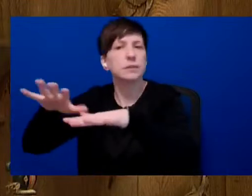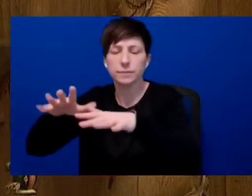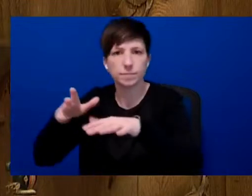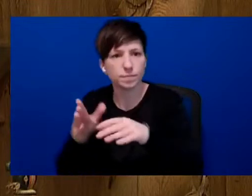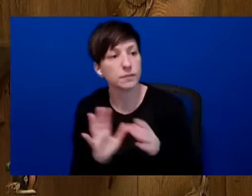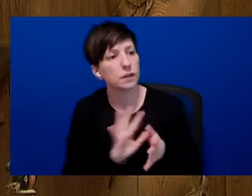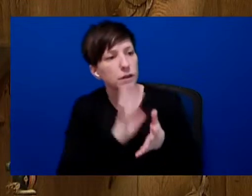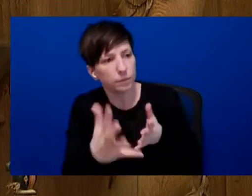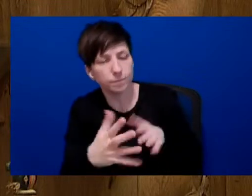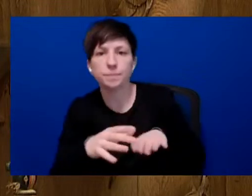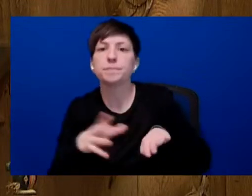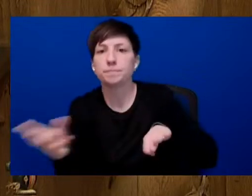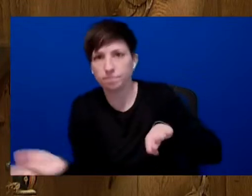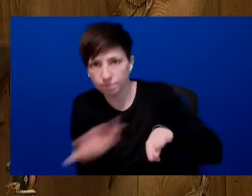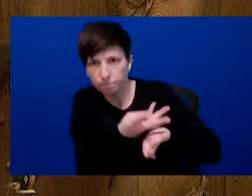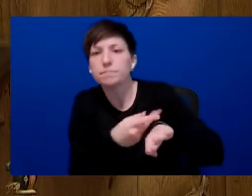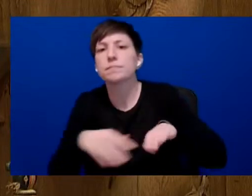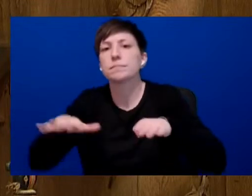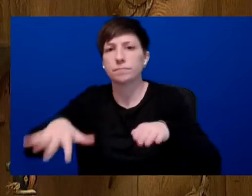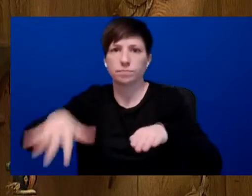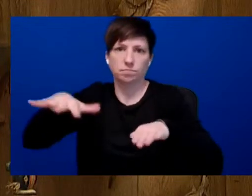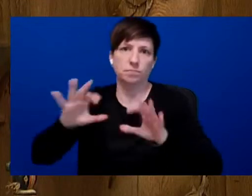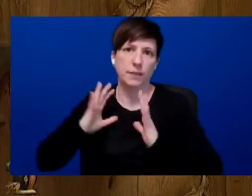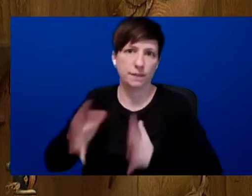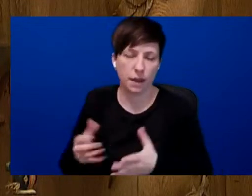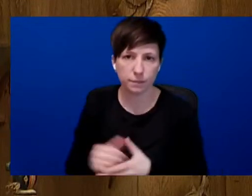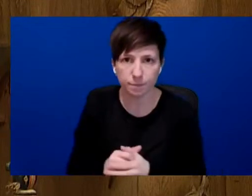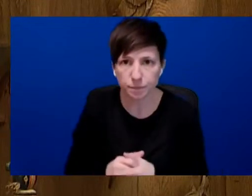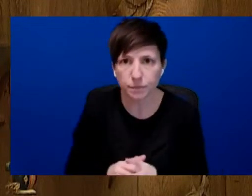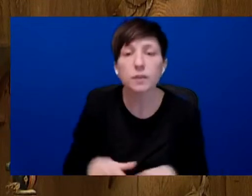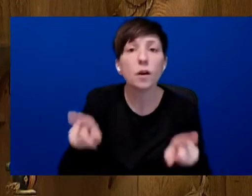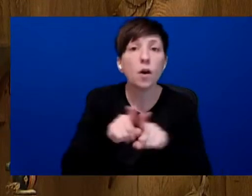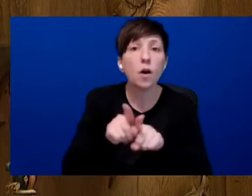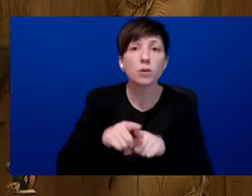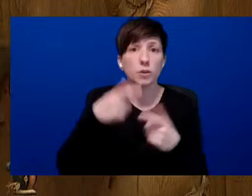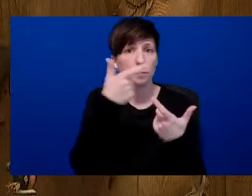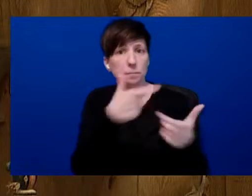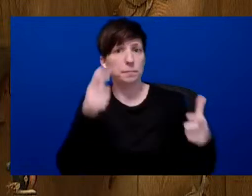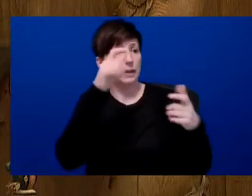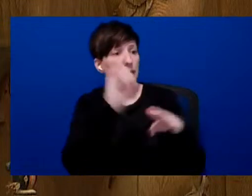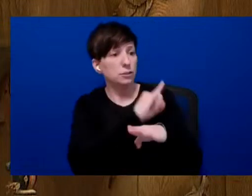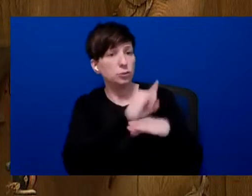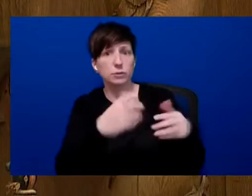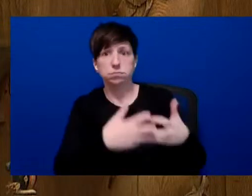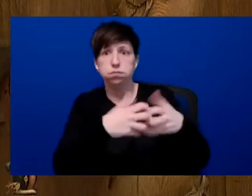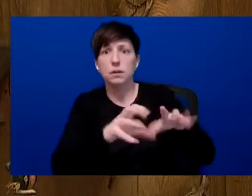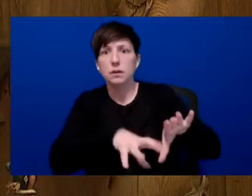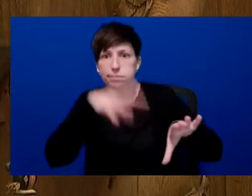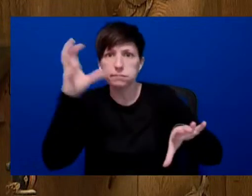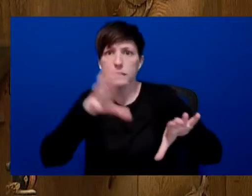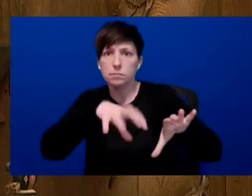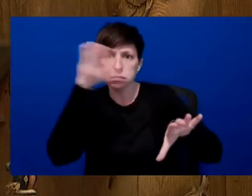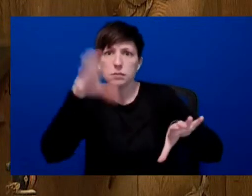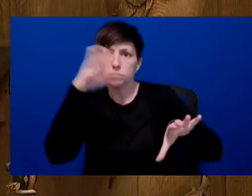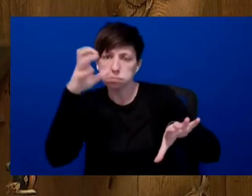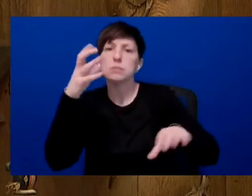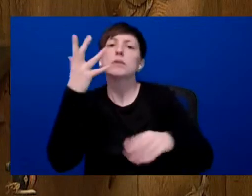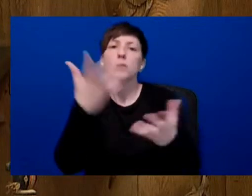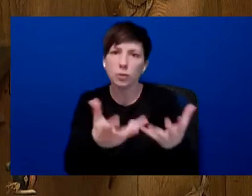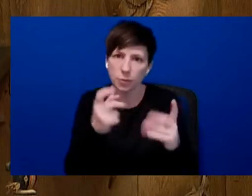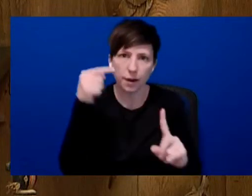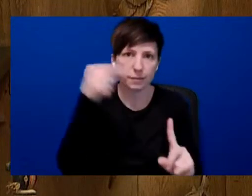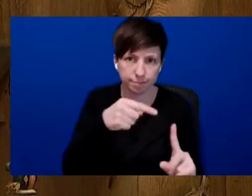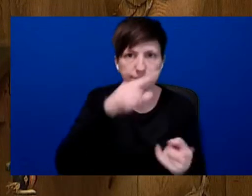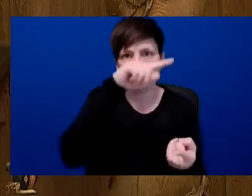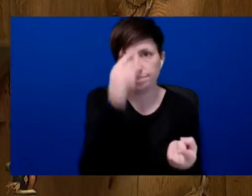carbon pollution from big industrial emitters, which are driving climate change in the first place. A key challenge in the years ahead is